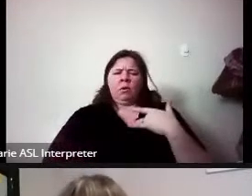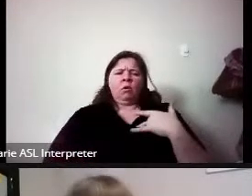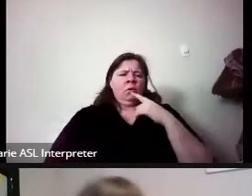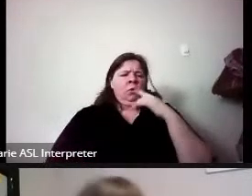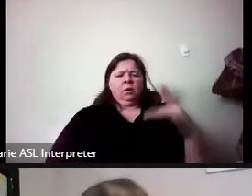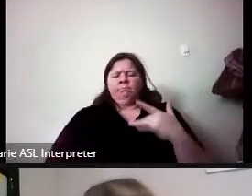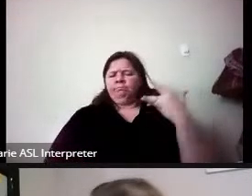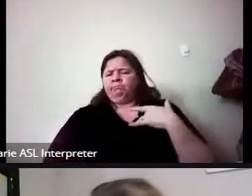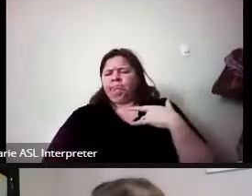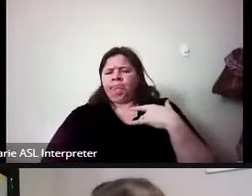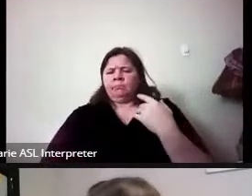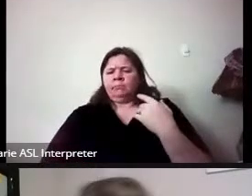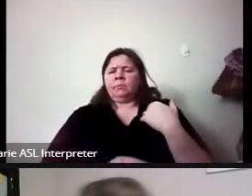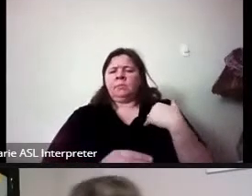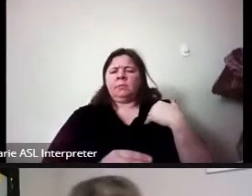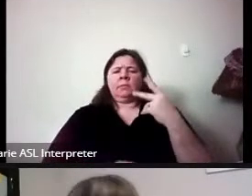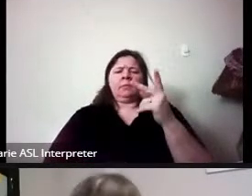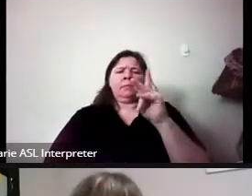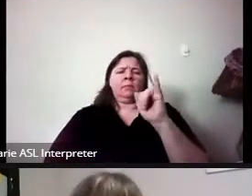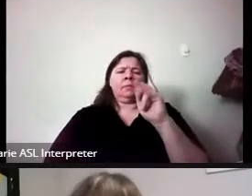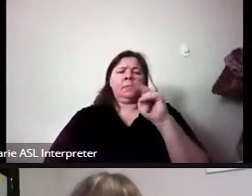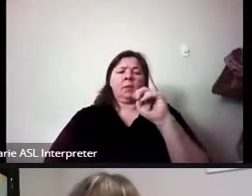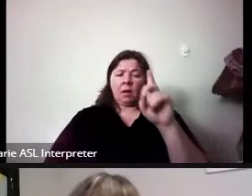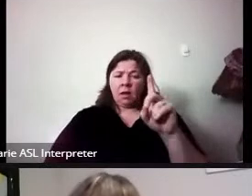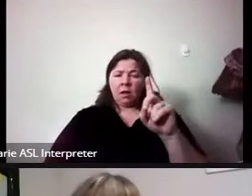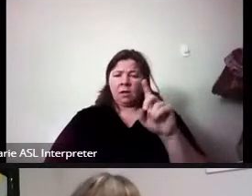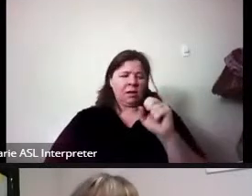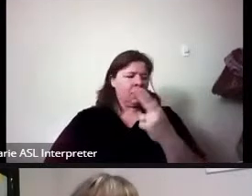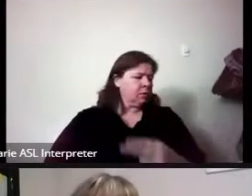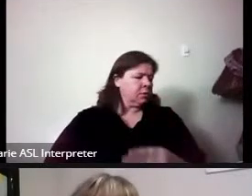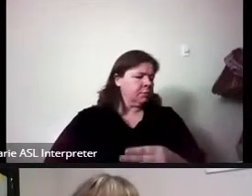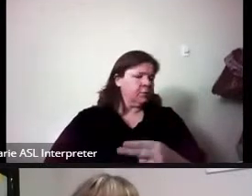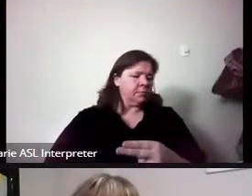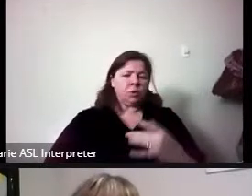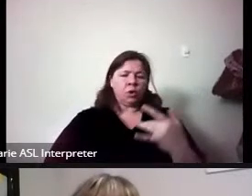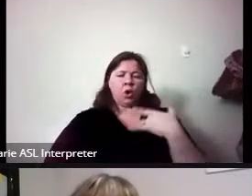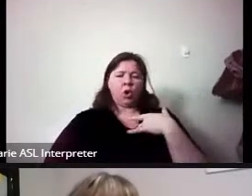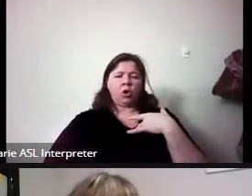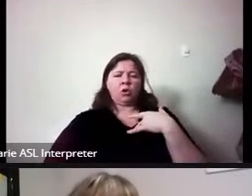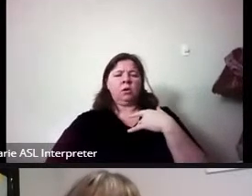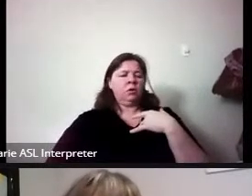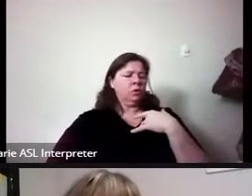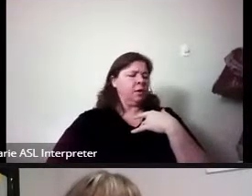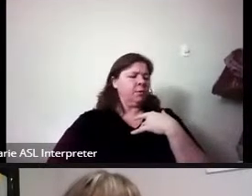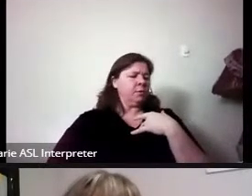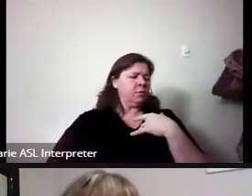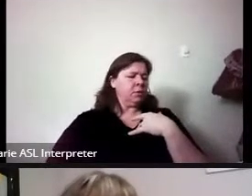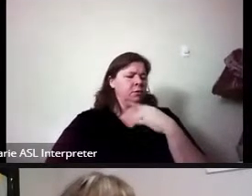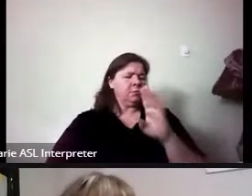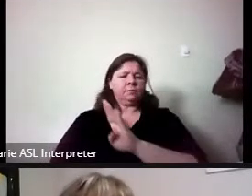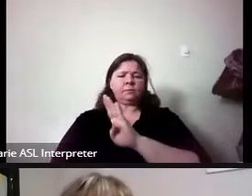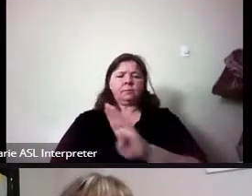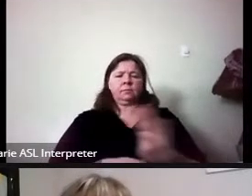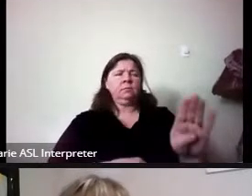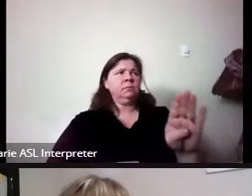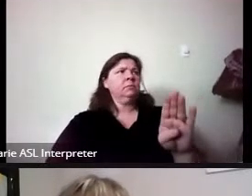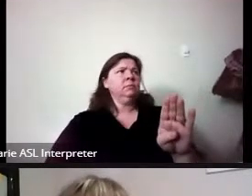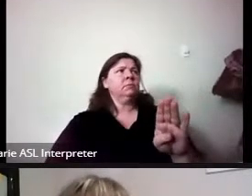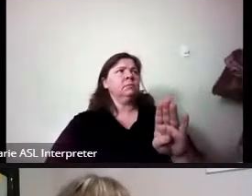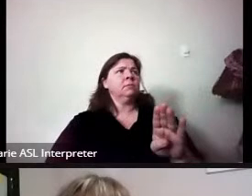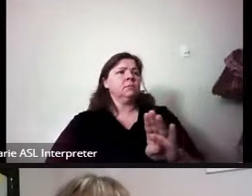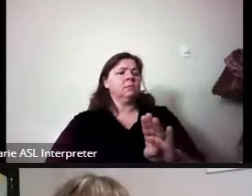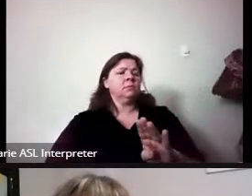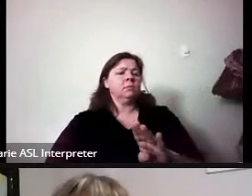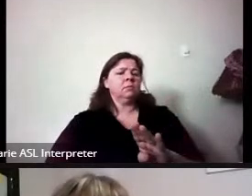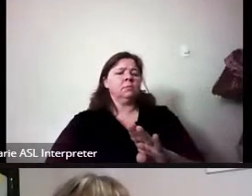I have told Ash so many times that Ash, don't be so kind-hearted. This is a business, And in business, the boss